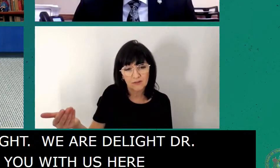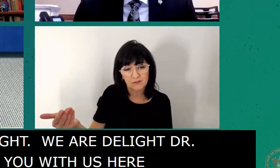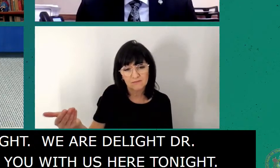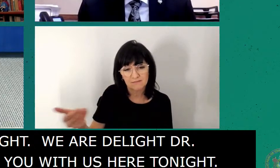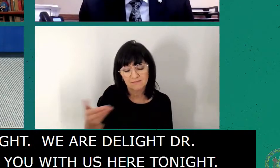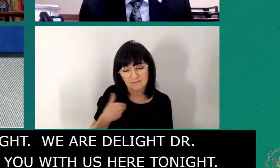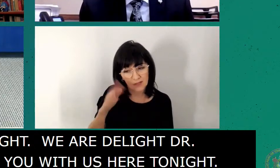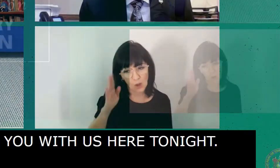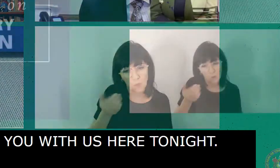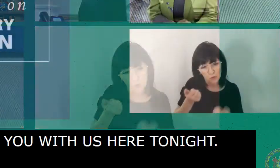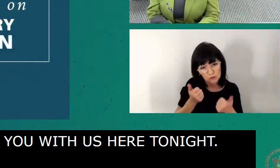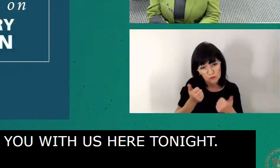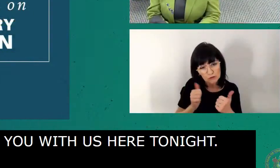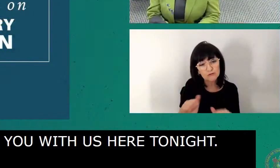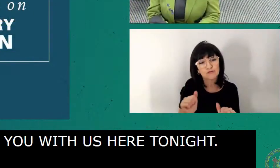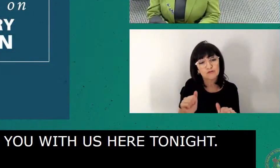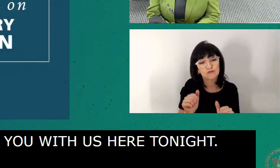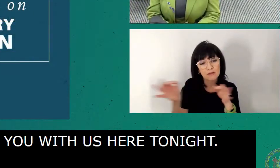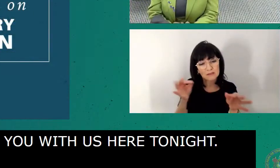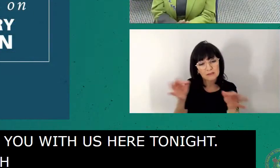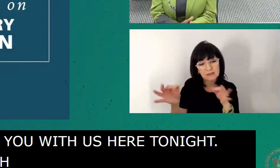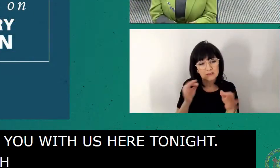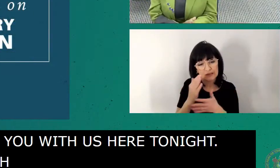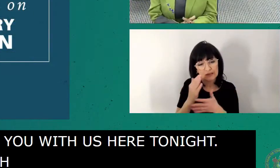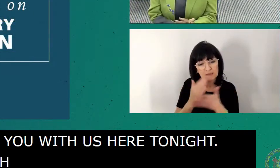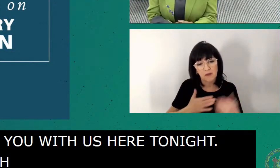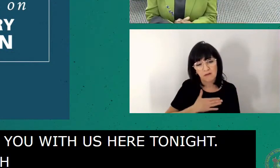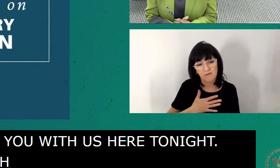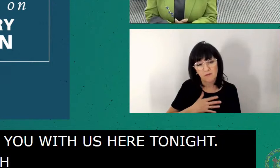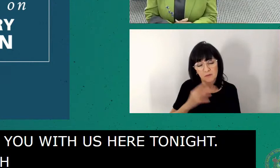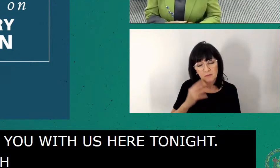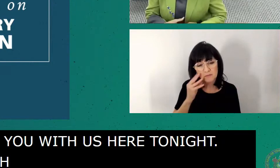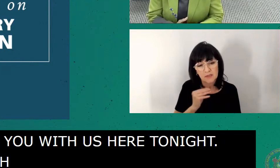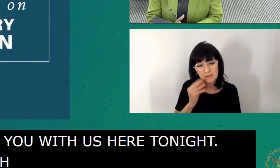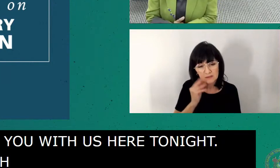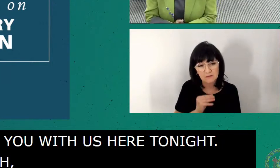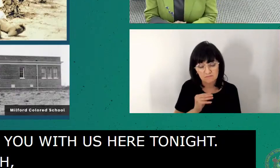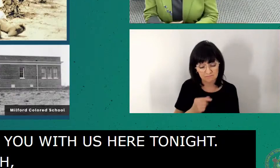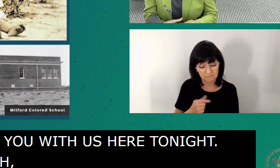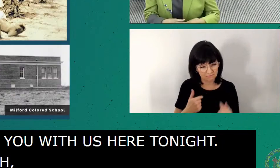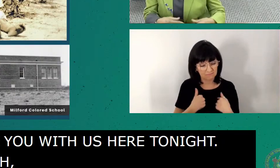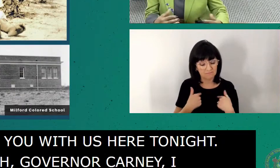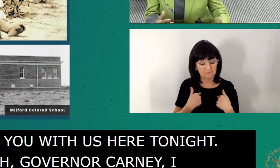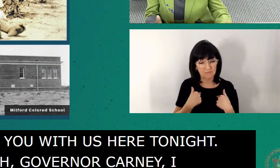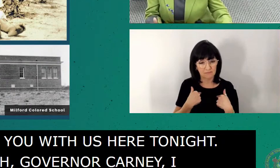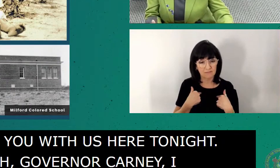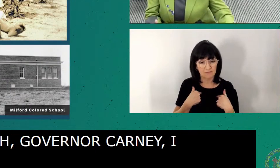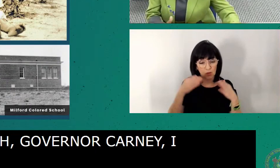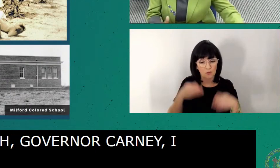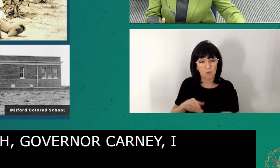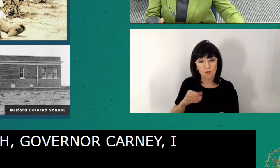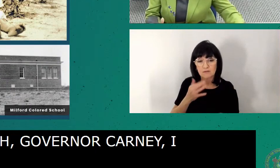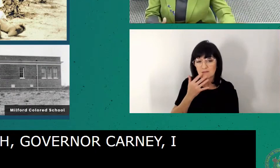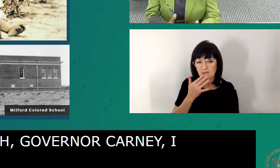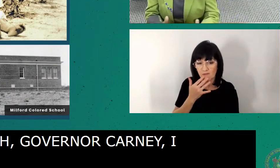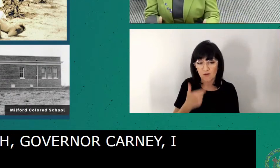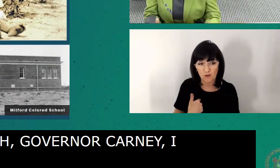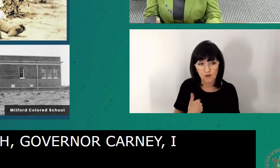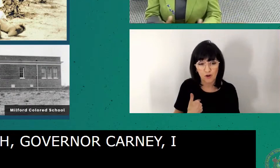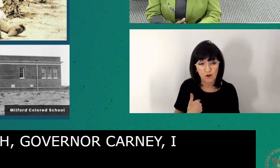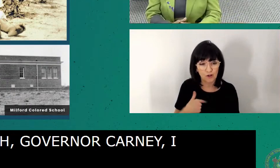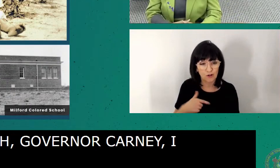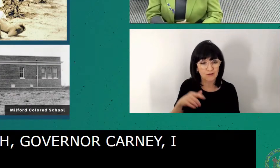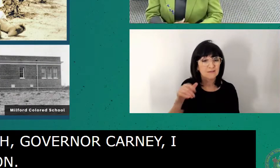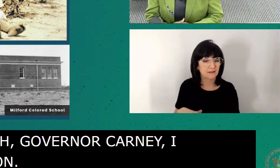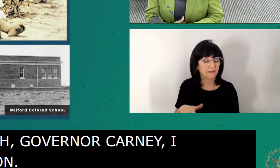to tell you some of my experiences as a colored person, going through what we were called during the time, as